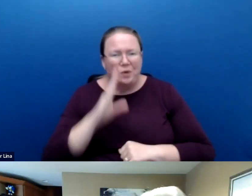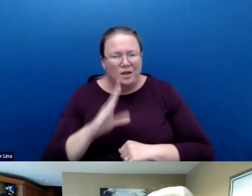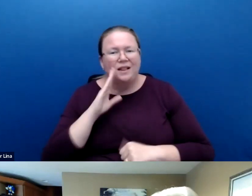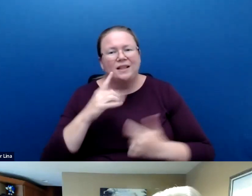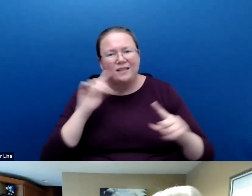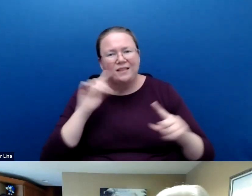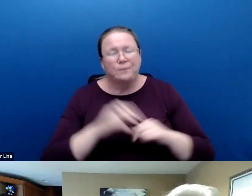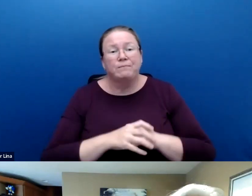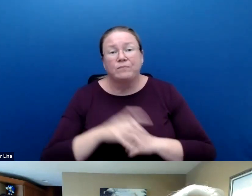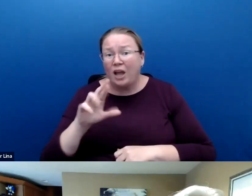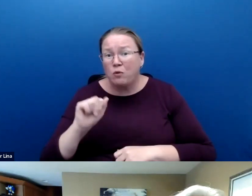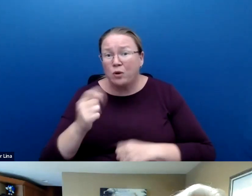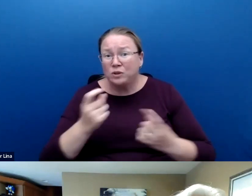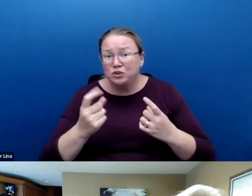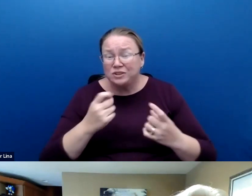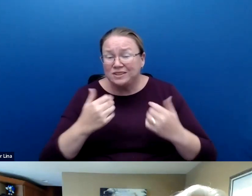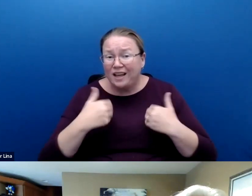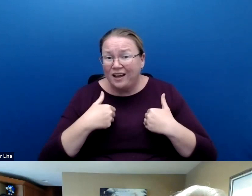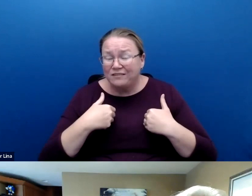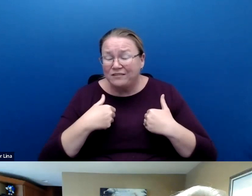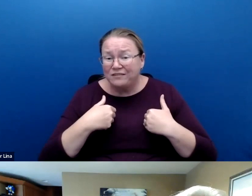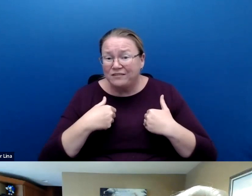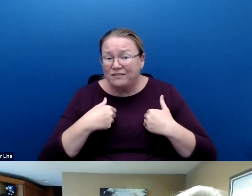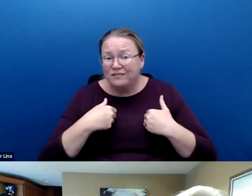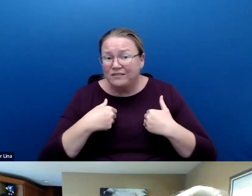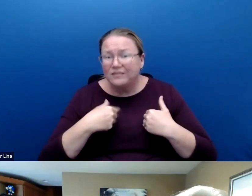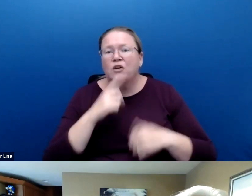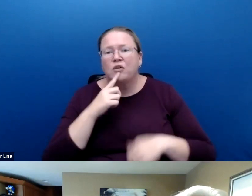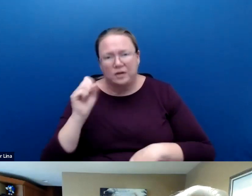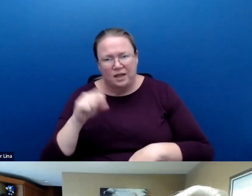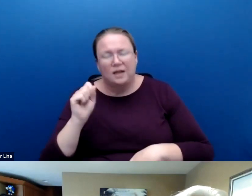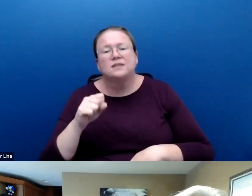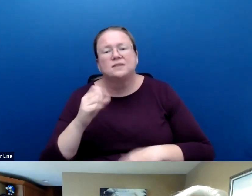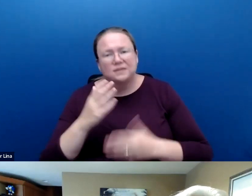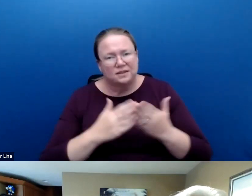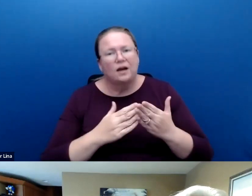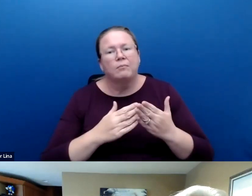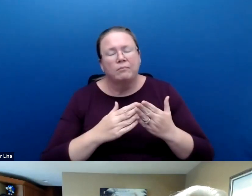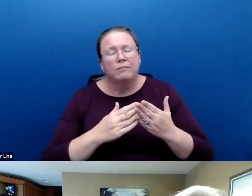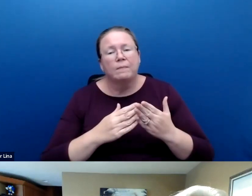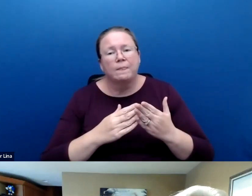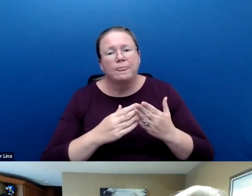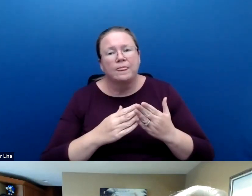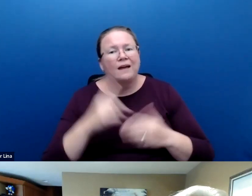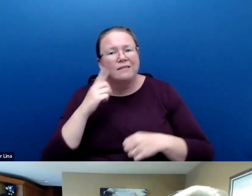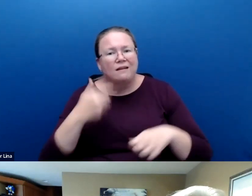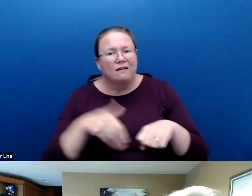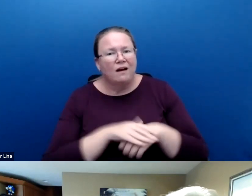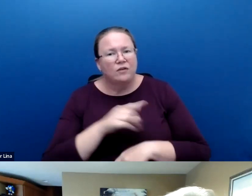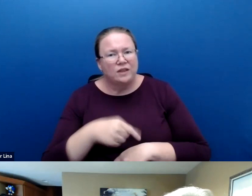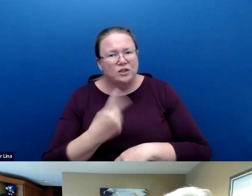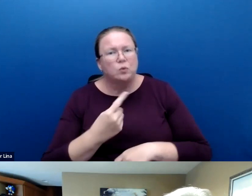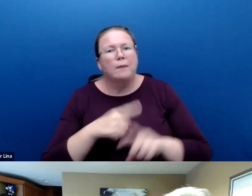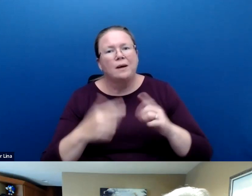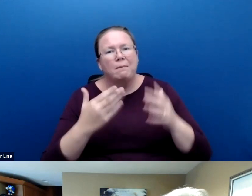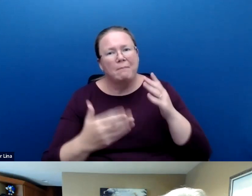get there. Sierra, are there questions then from folks? There have been a couple that have been dropped in. I think you've covered this one a bit, but you